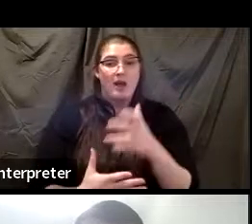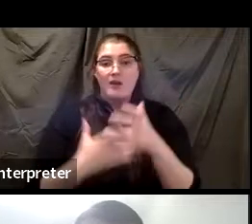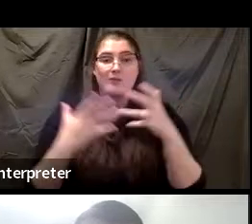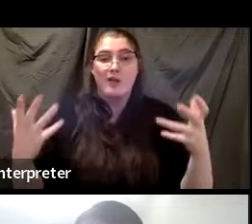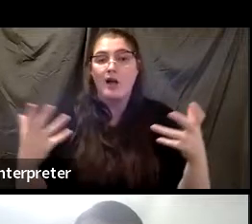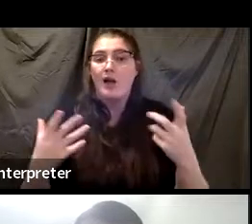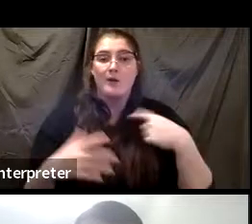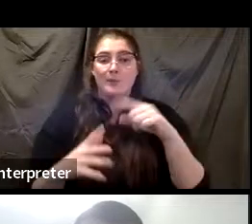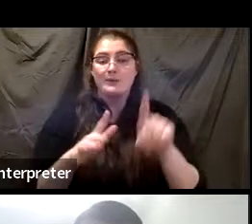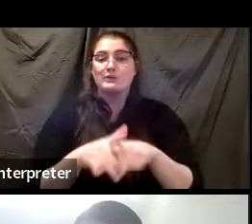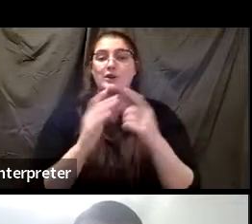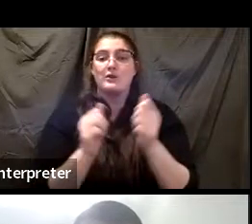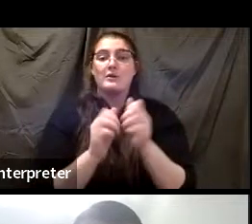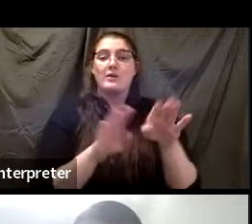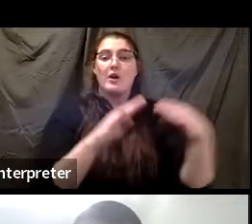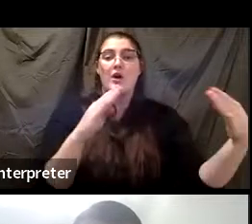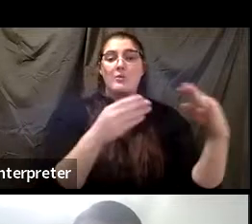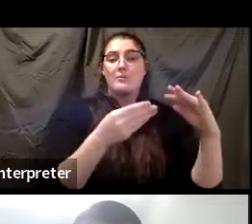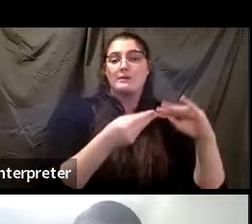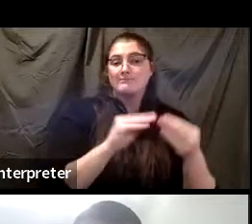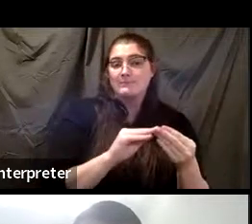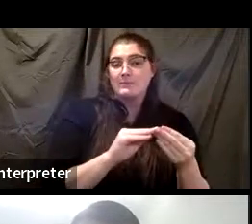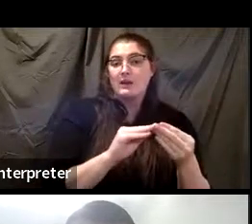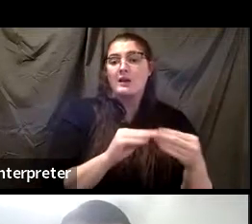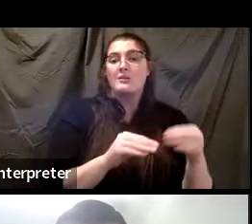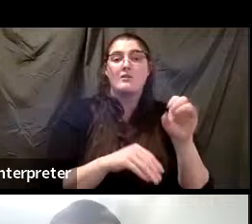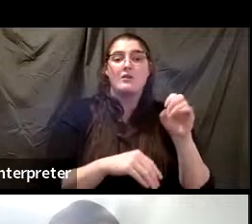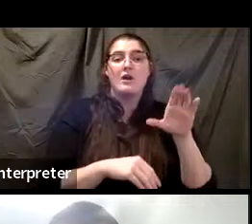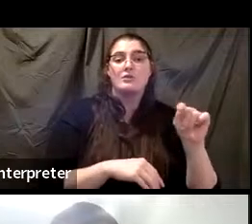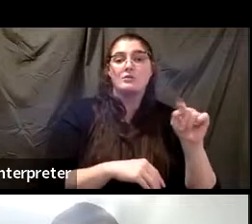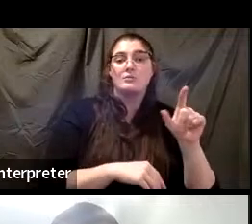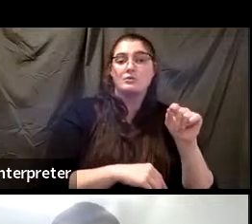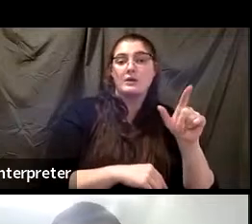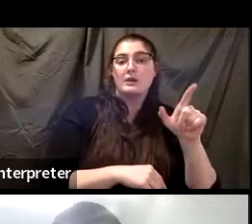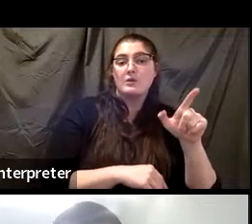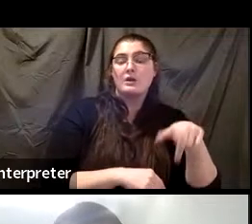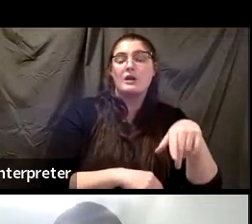We started with an opening balance in October 2023 of